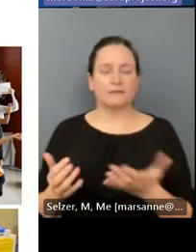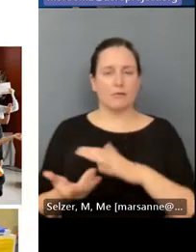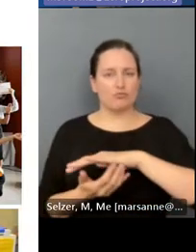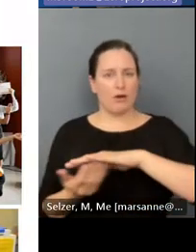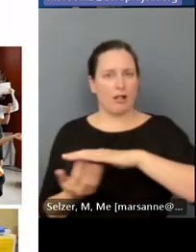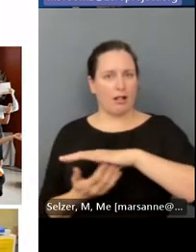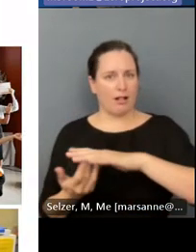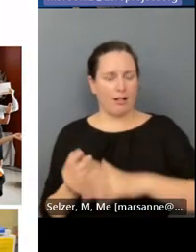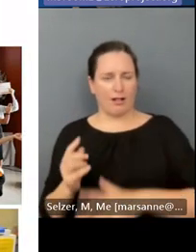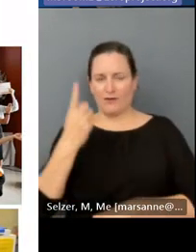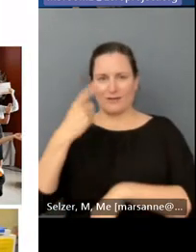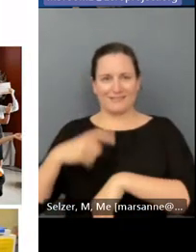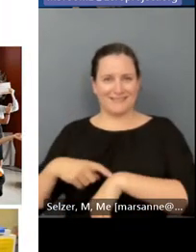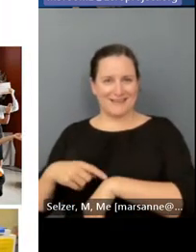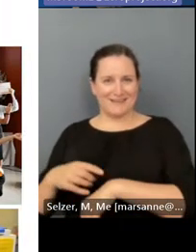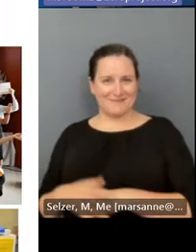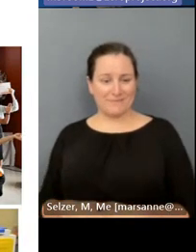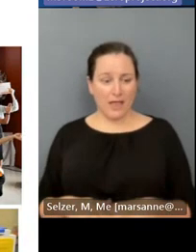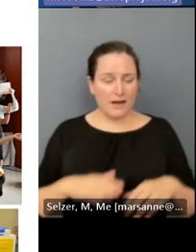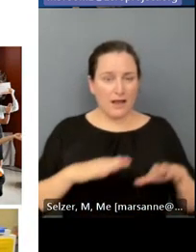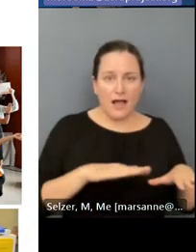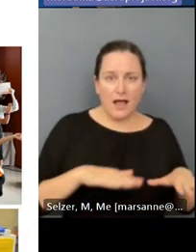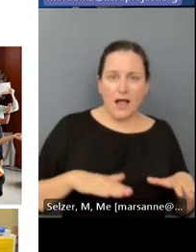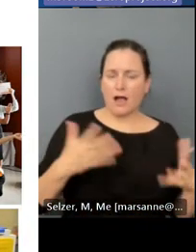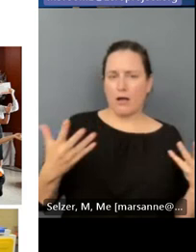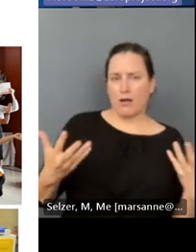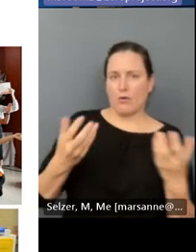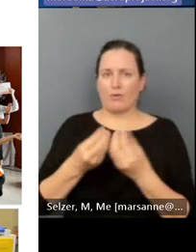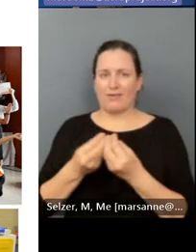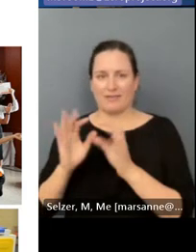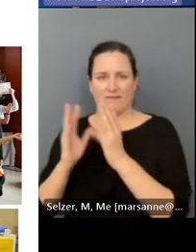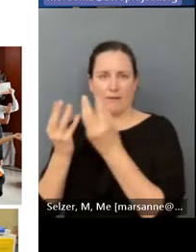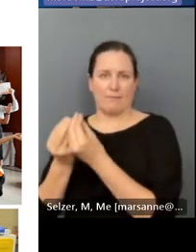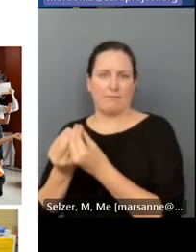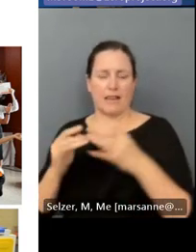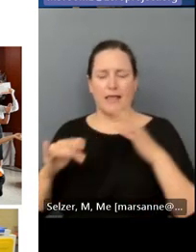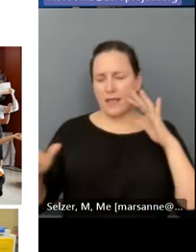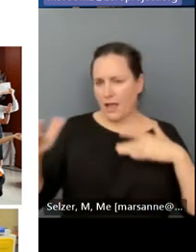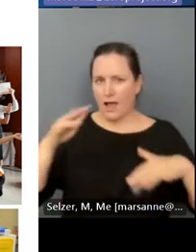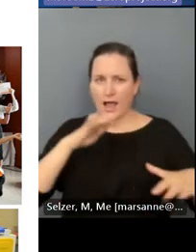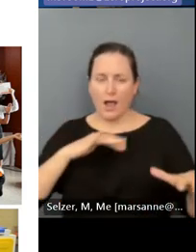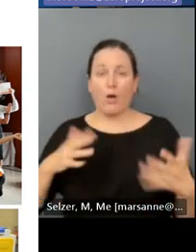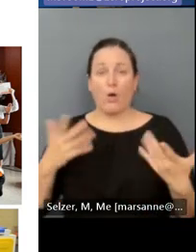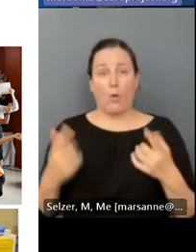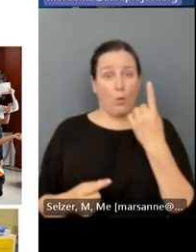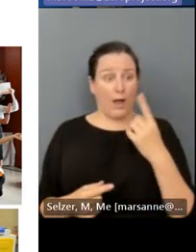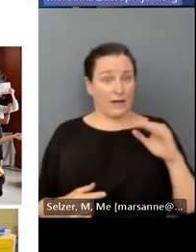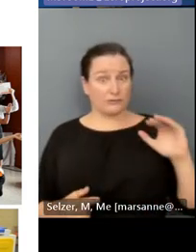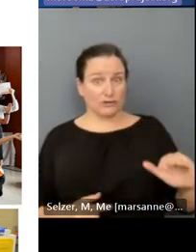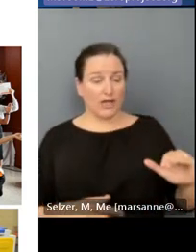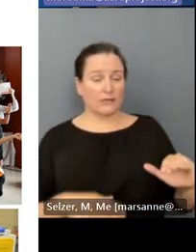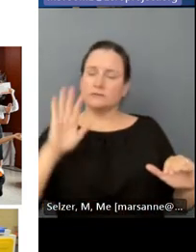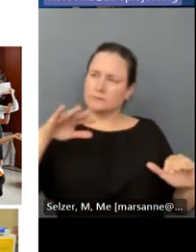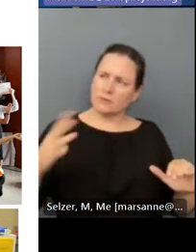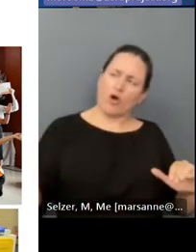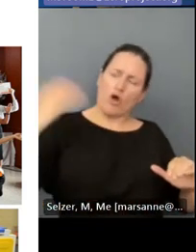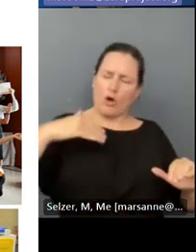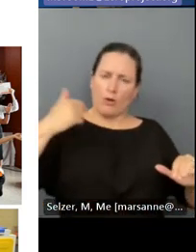is blind teaching me how to play the games without knowing I was the creator of the game. These are the